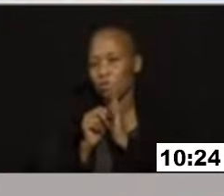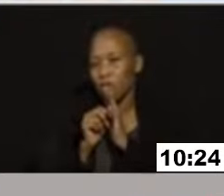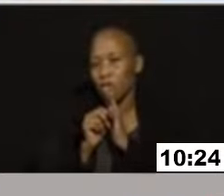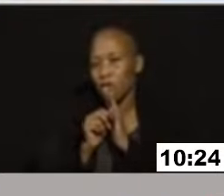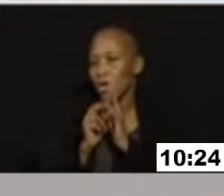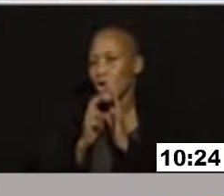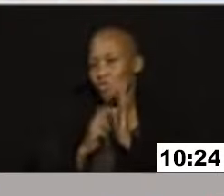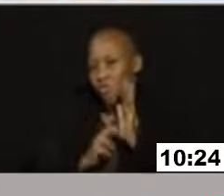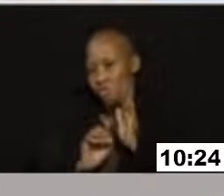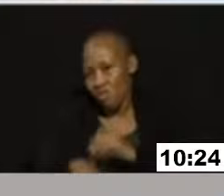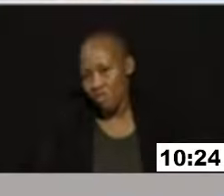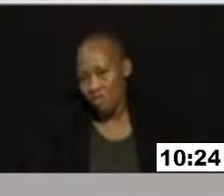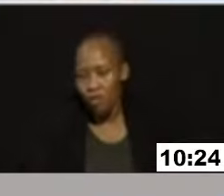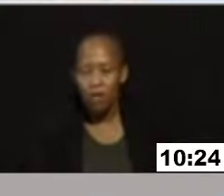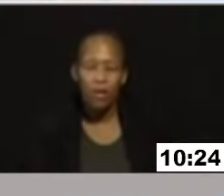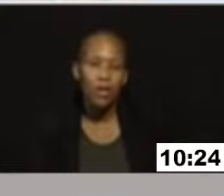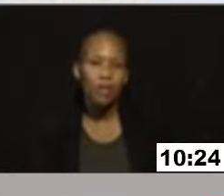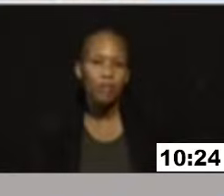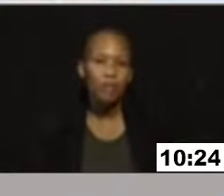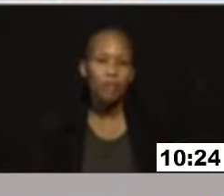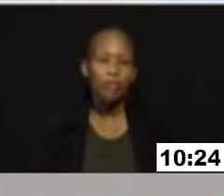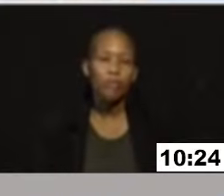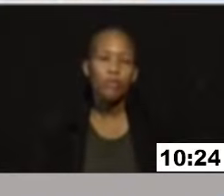Let me just see if there's anything else.